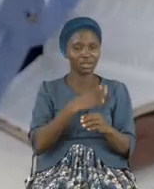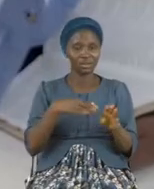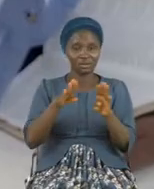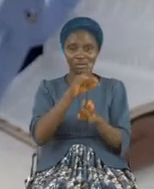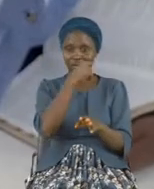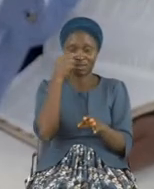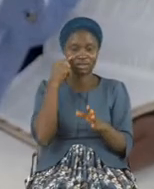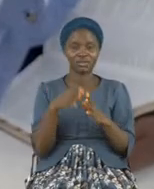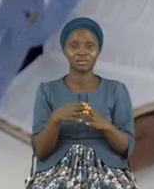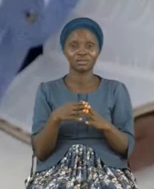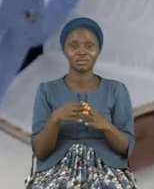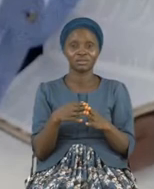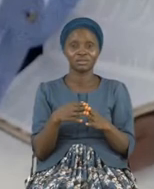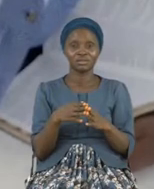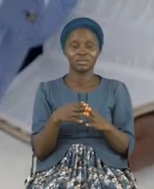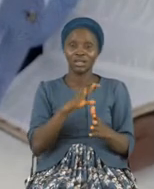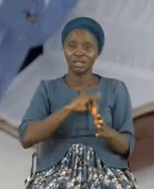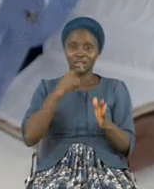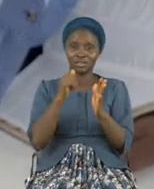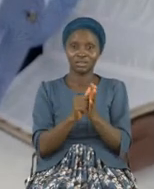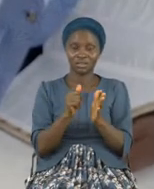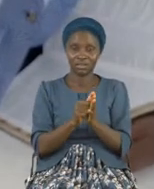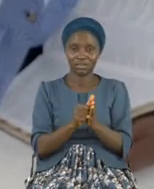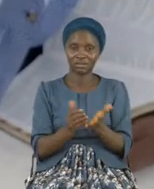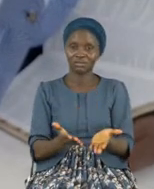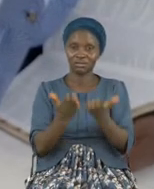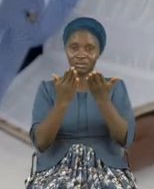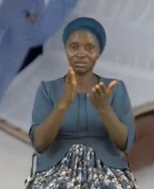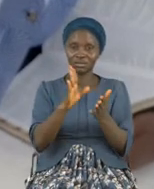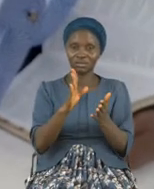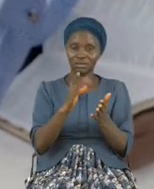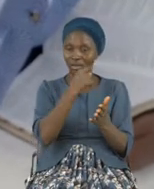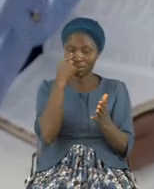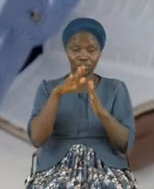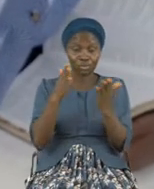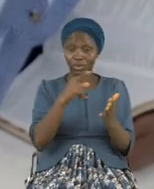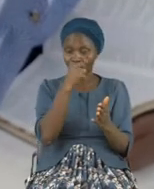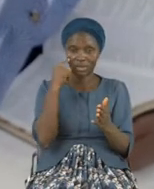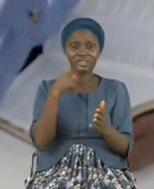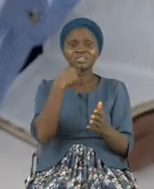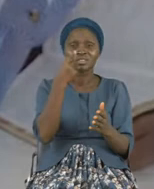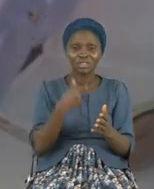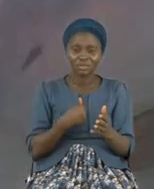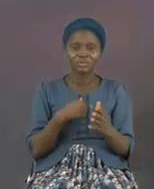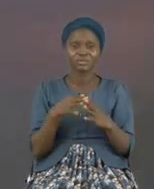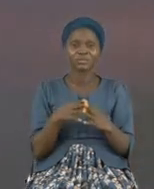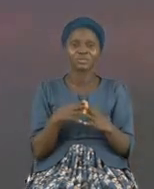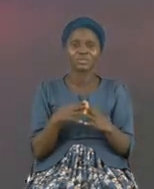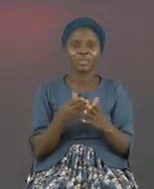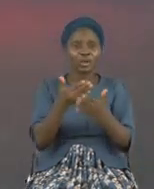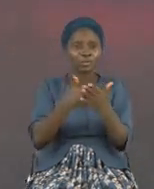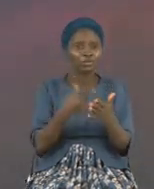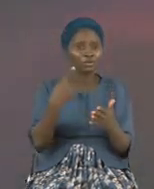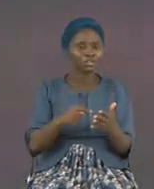say, lift up your eyes. We're not praying yet. Tell me. Before the 40 days fasting, you